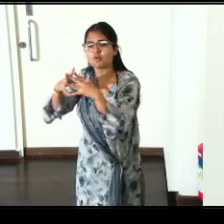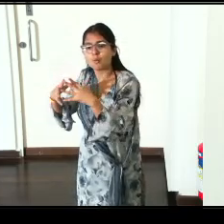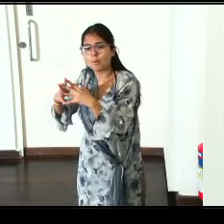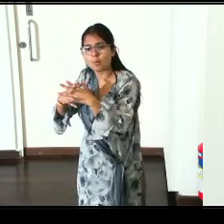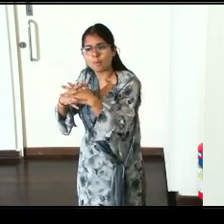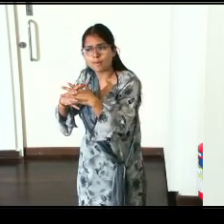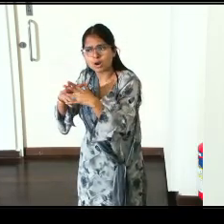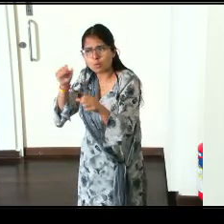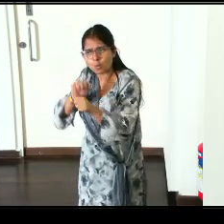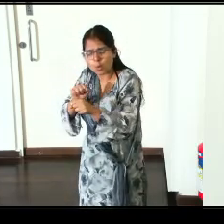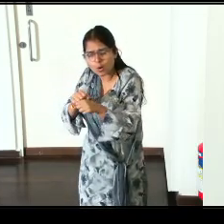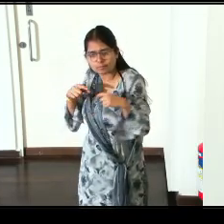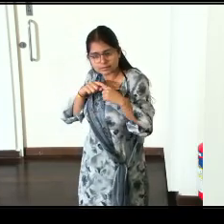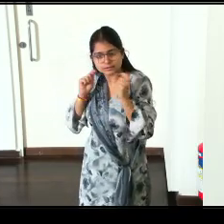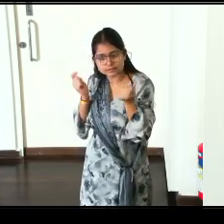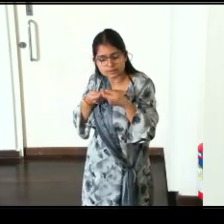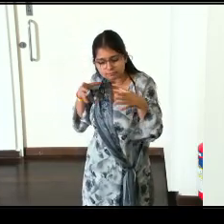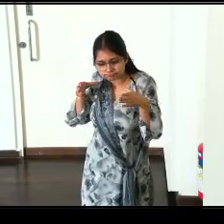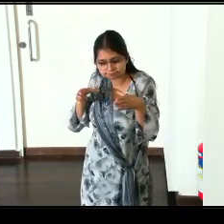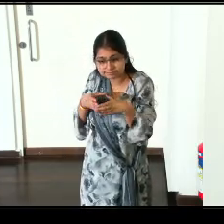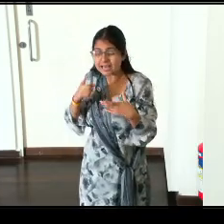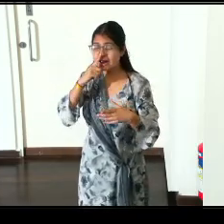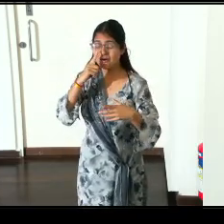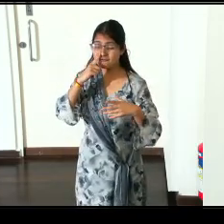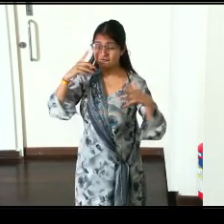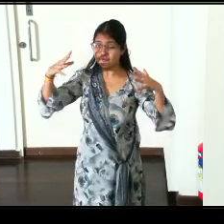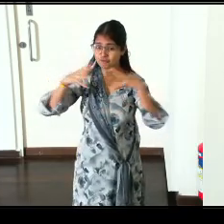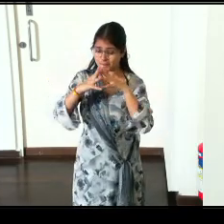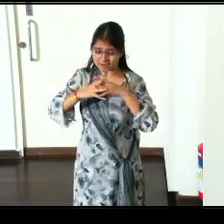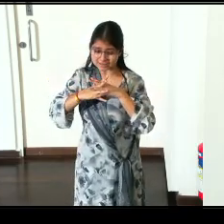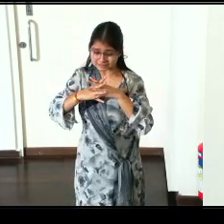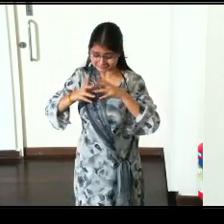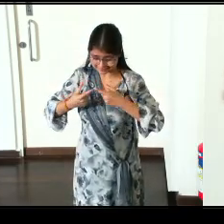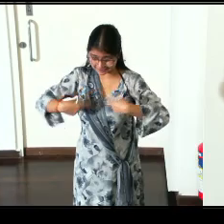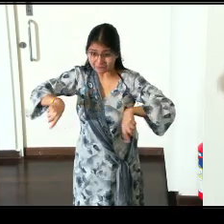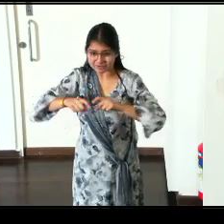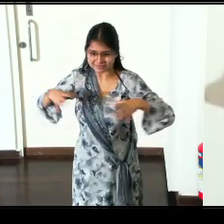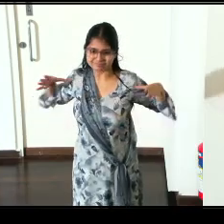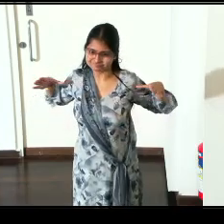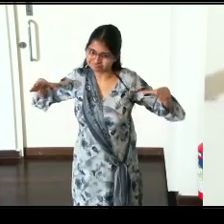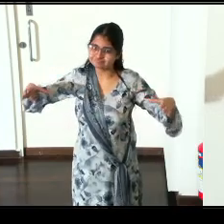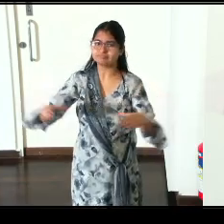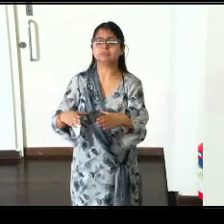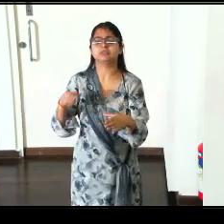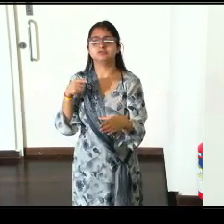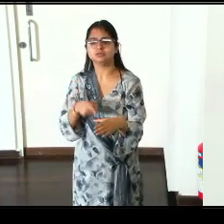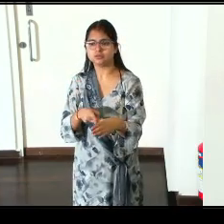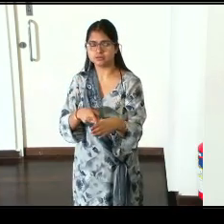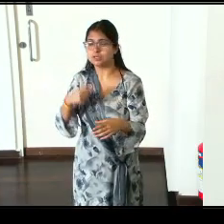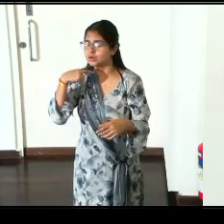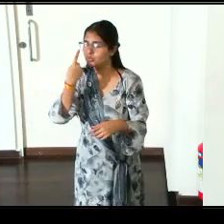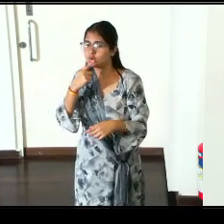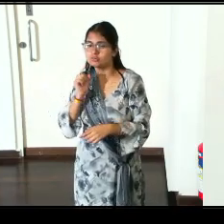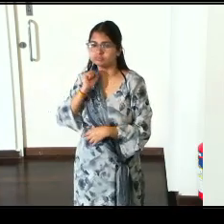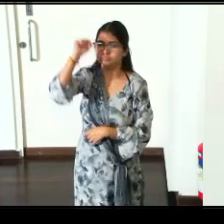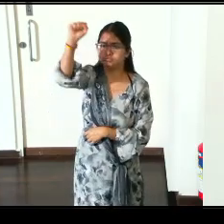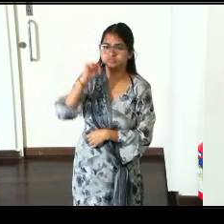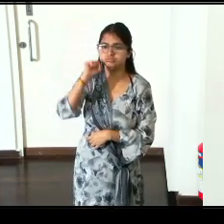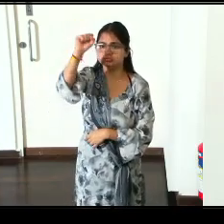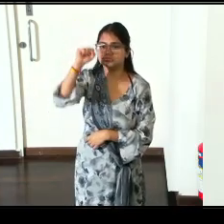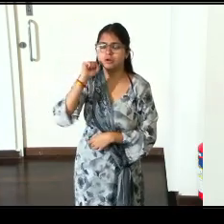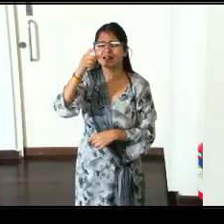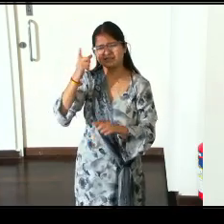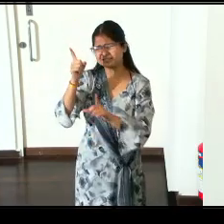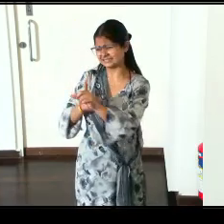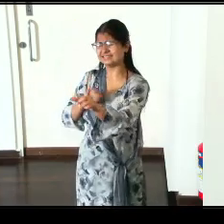right, Shramjeevi Mahila Samiti, is actually raising these kinds of issues. Again, the year is missing,